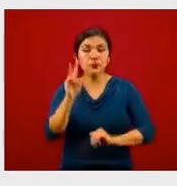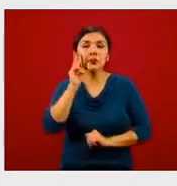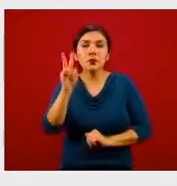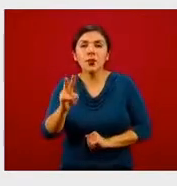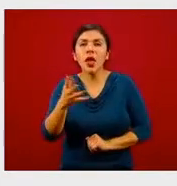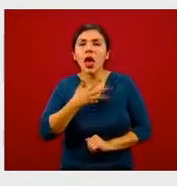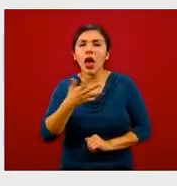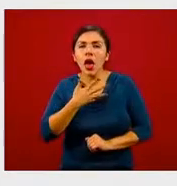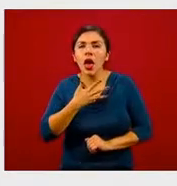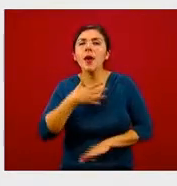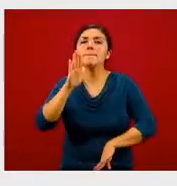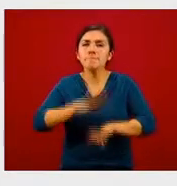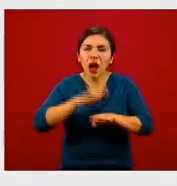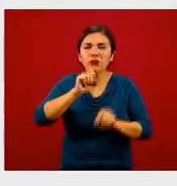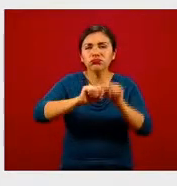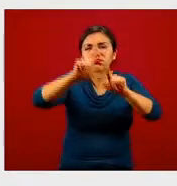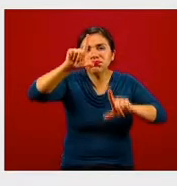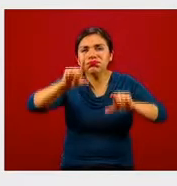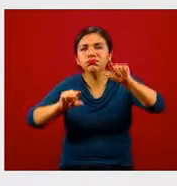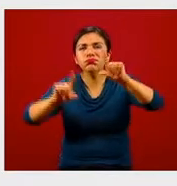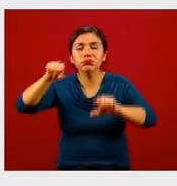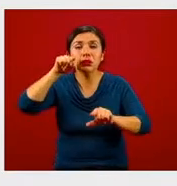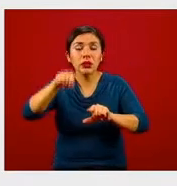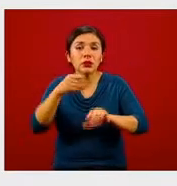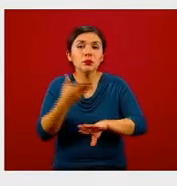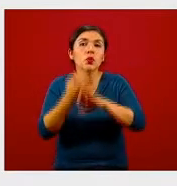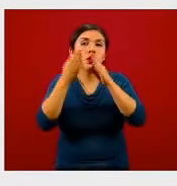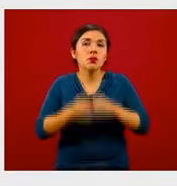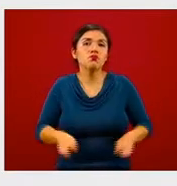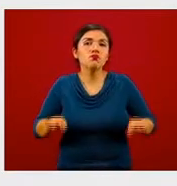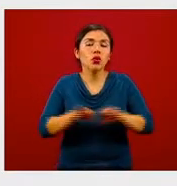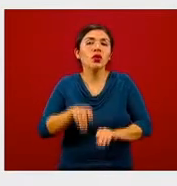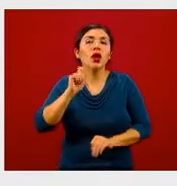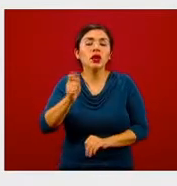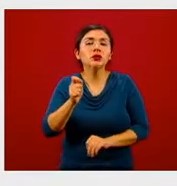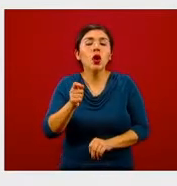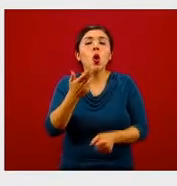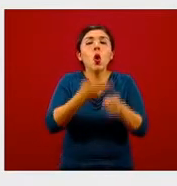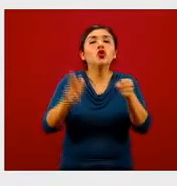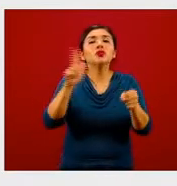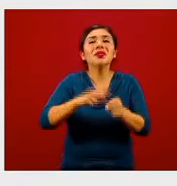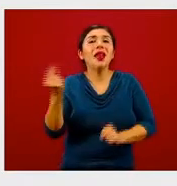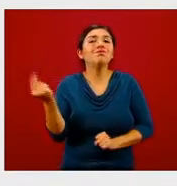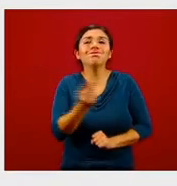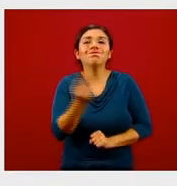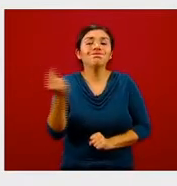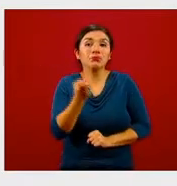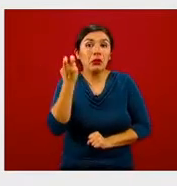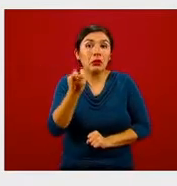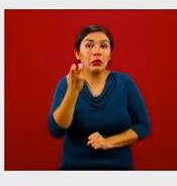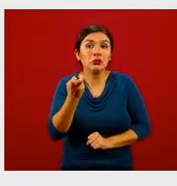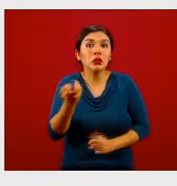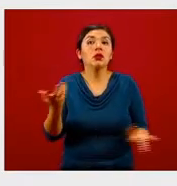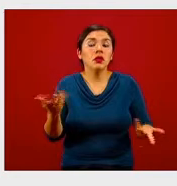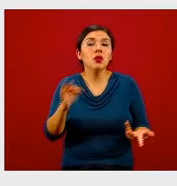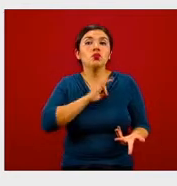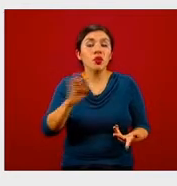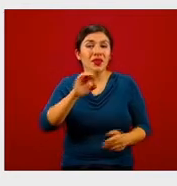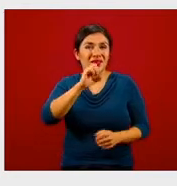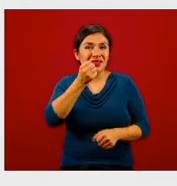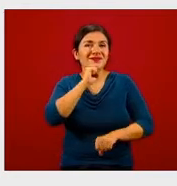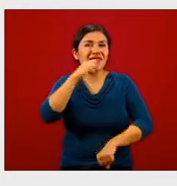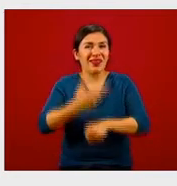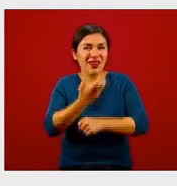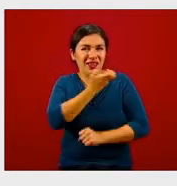every day, and on the right, it's how many cumulative cases have occurred. And scrolling down, we have